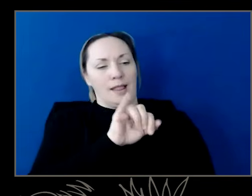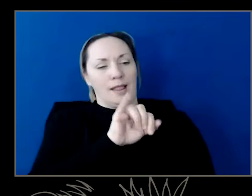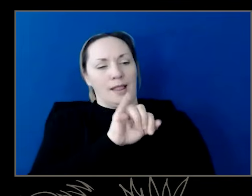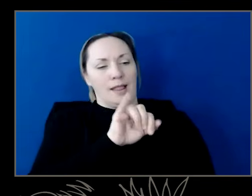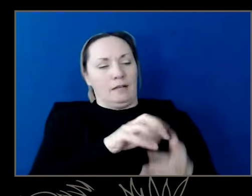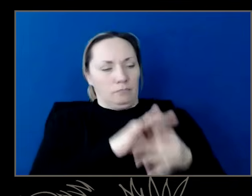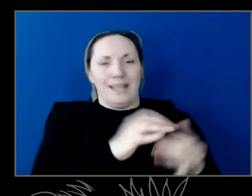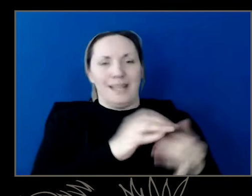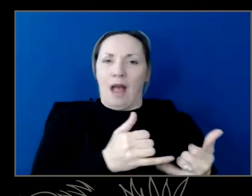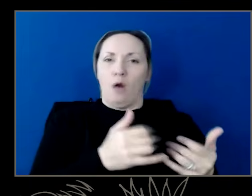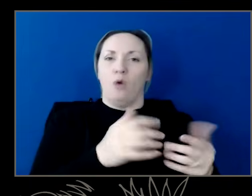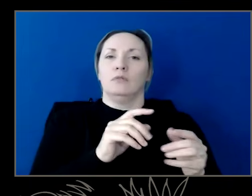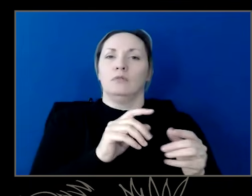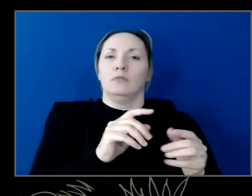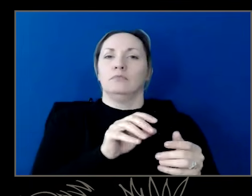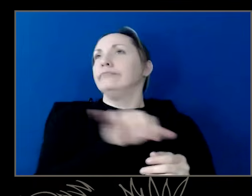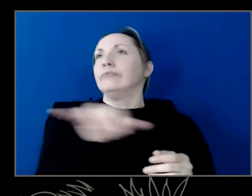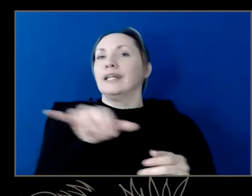they're